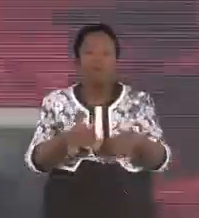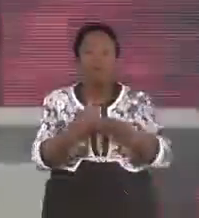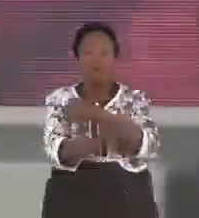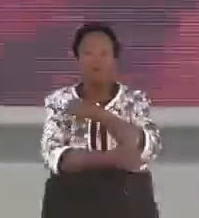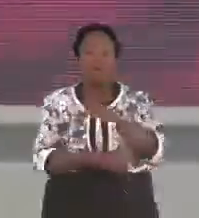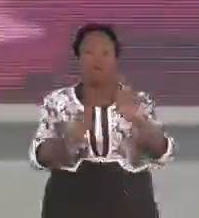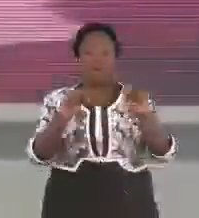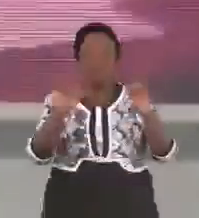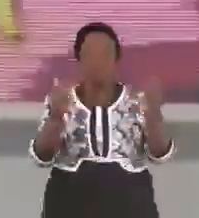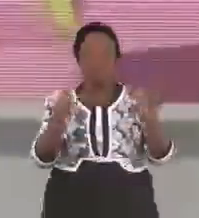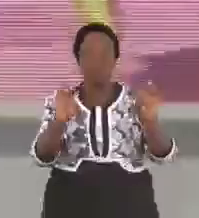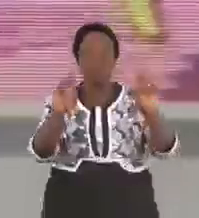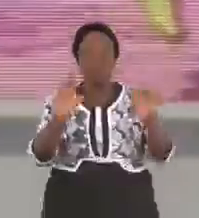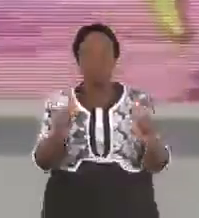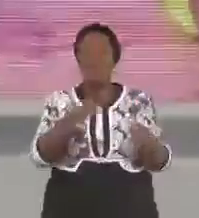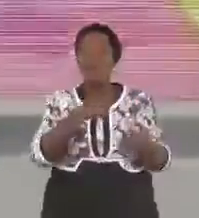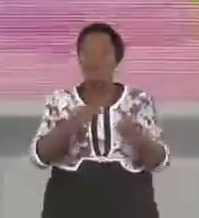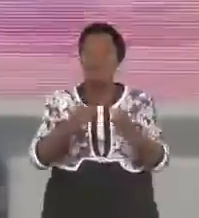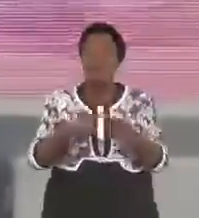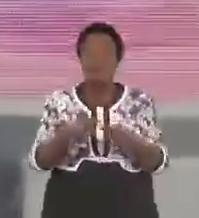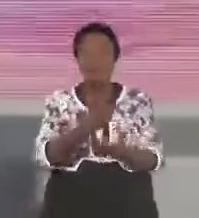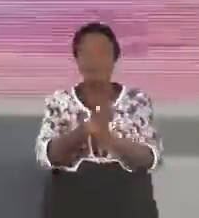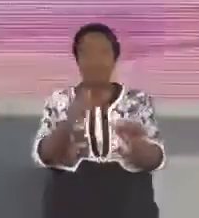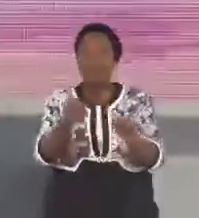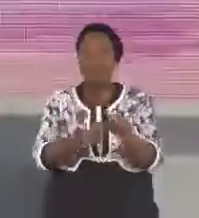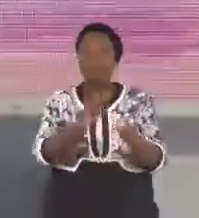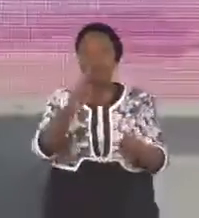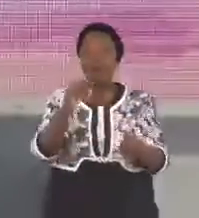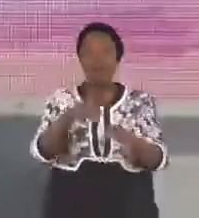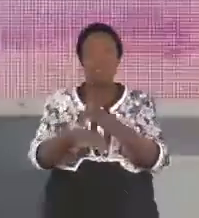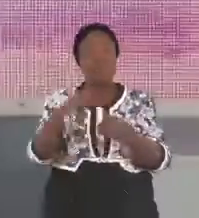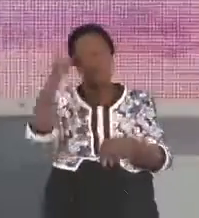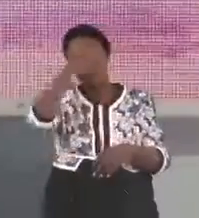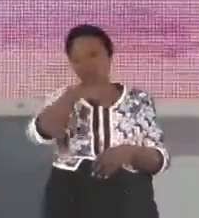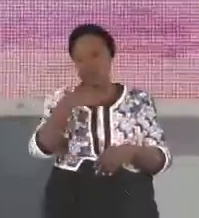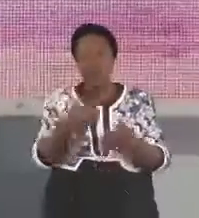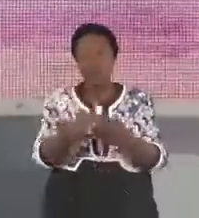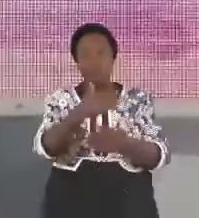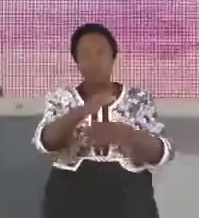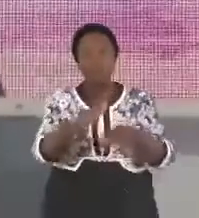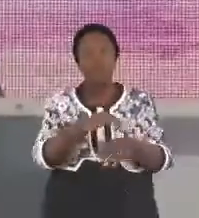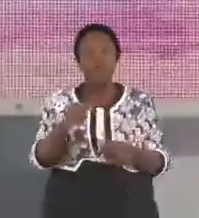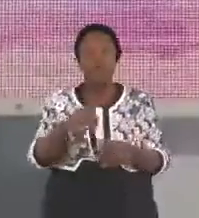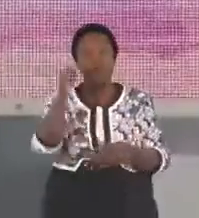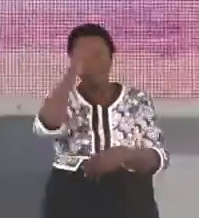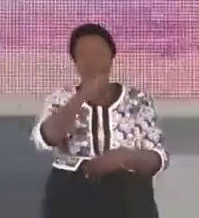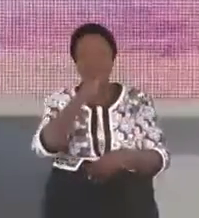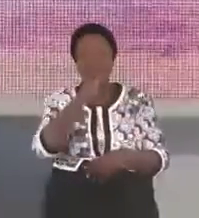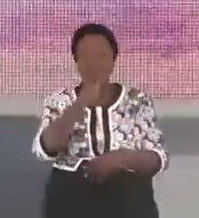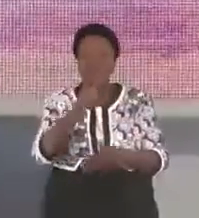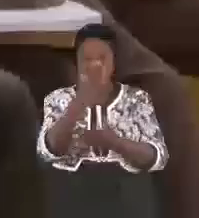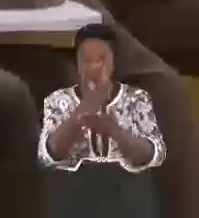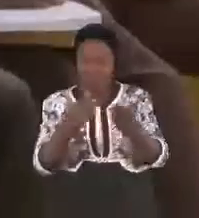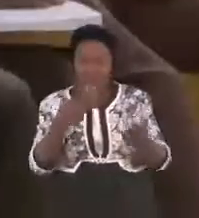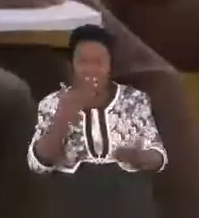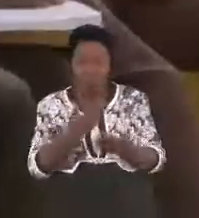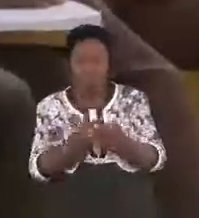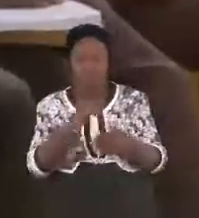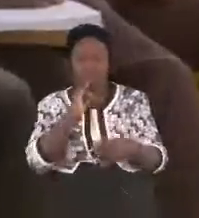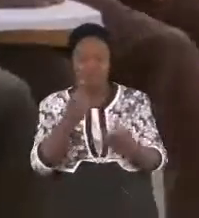bridge everyone in africa and beyond africa something good is coming your